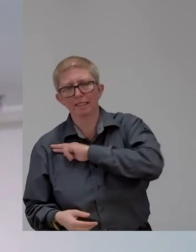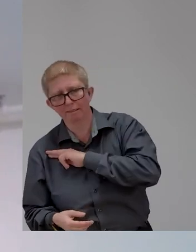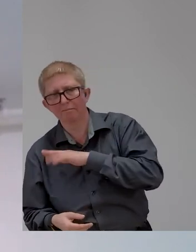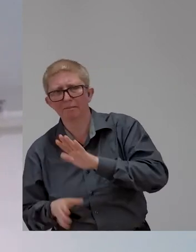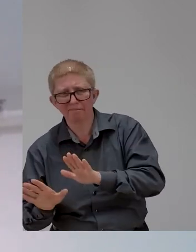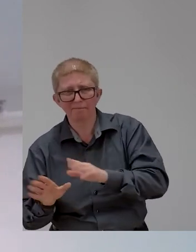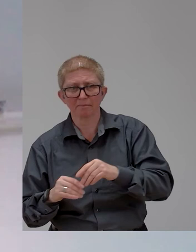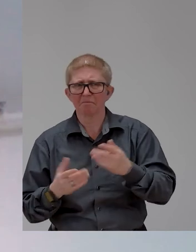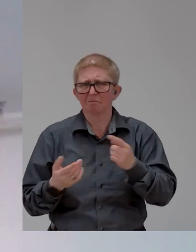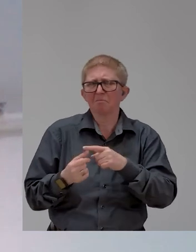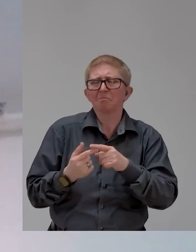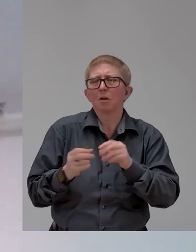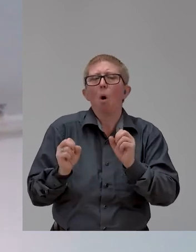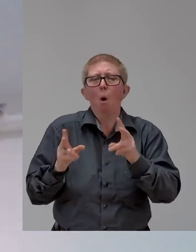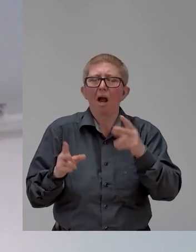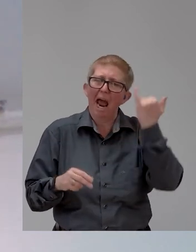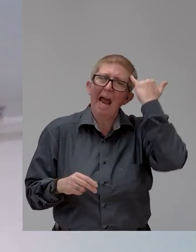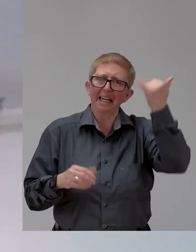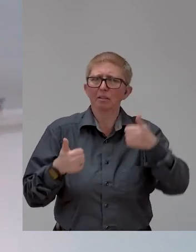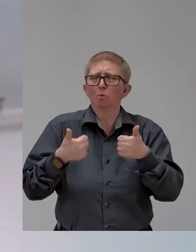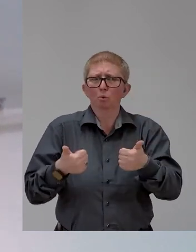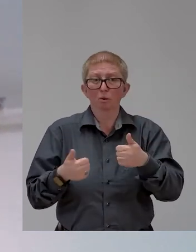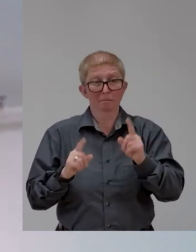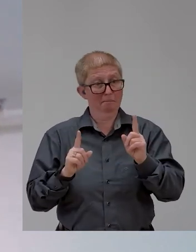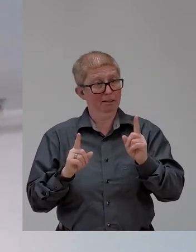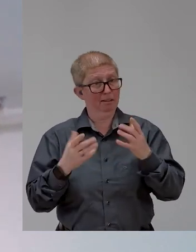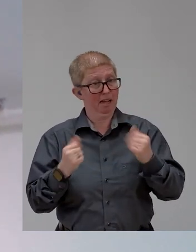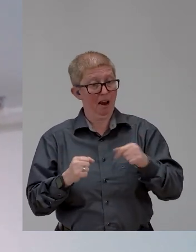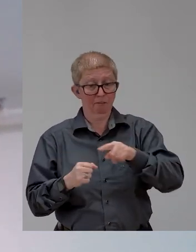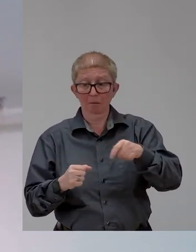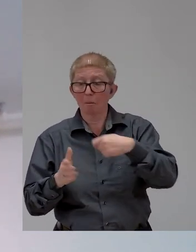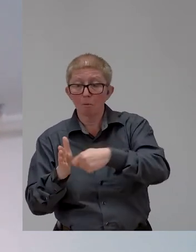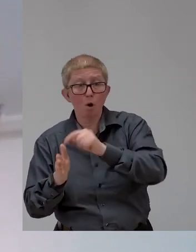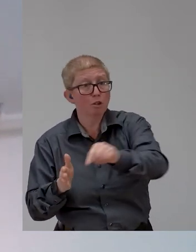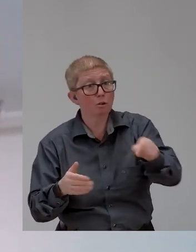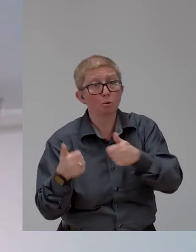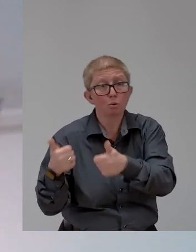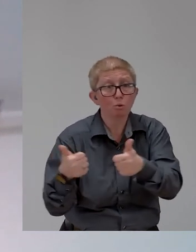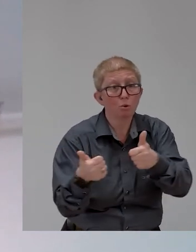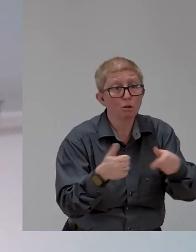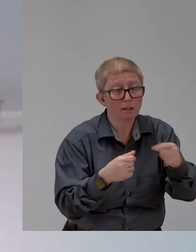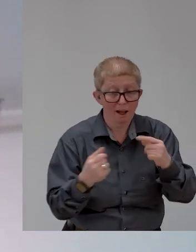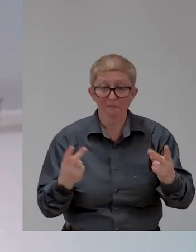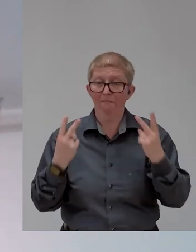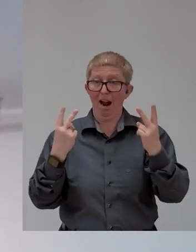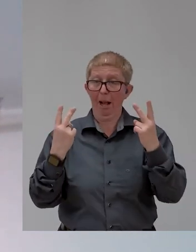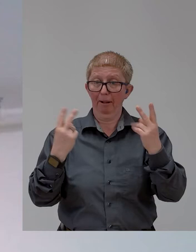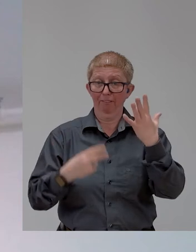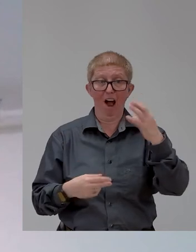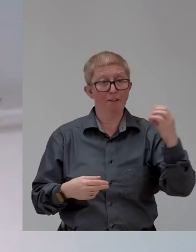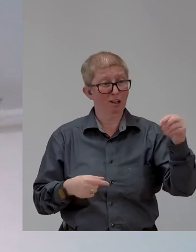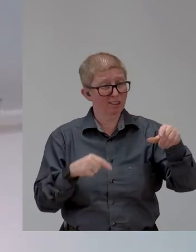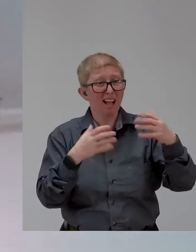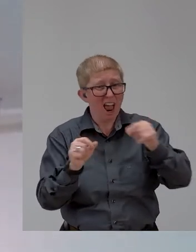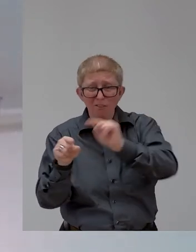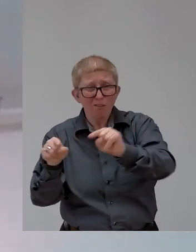some good initiatives, like the valuable 500, we still don't see the numbers pushing forward. What we see, if we were to describe